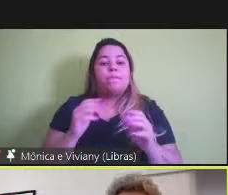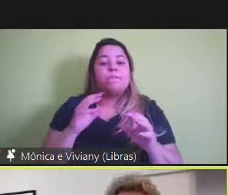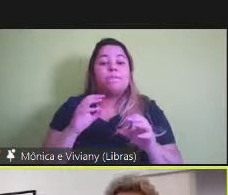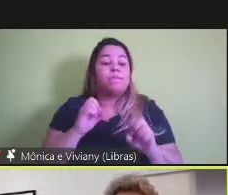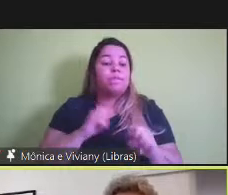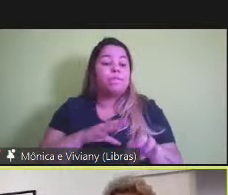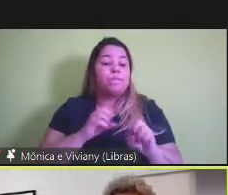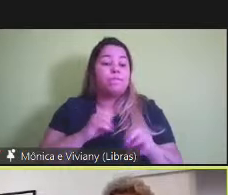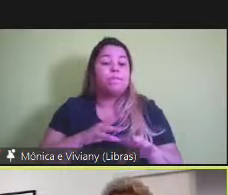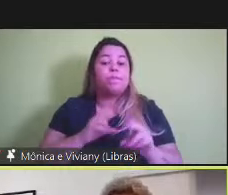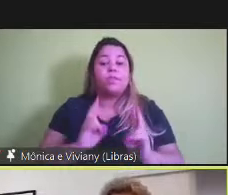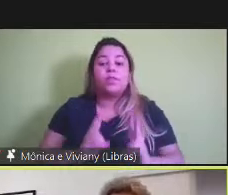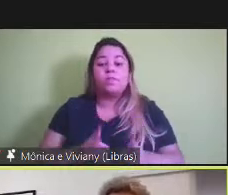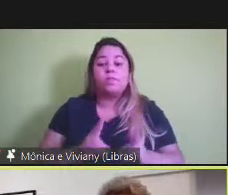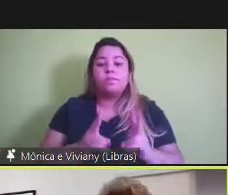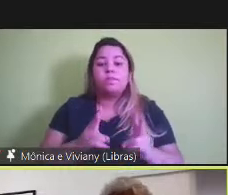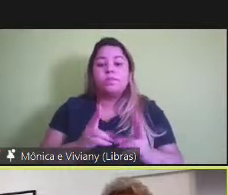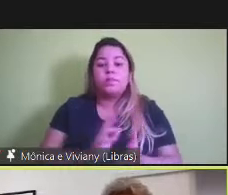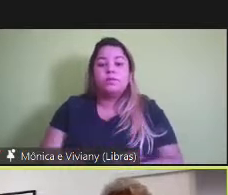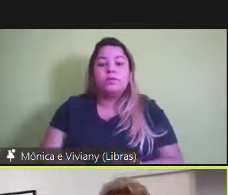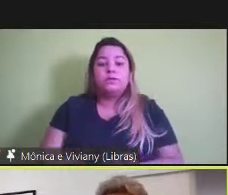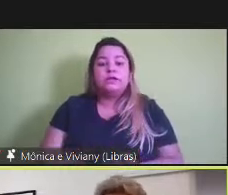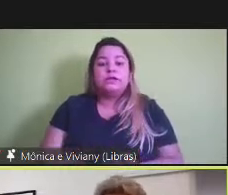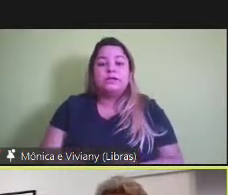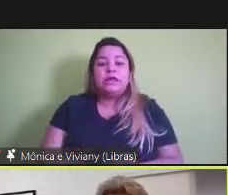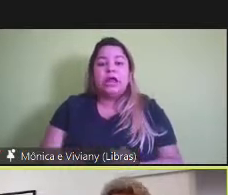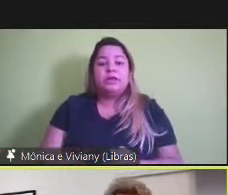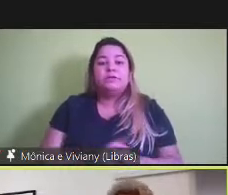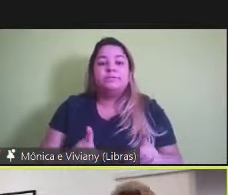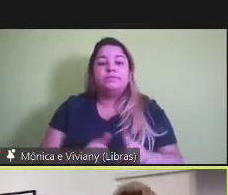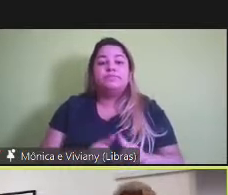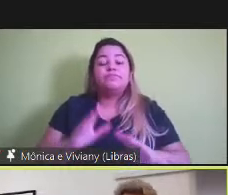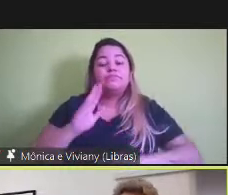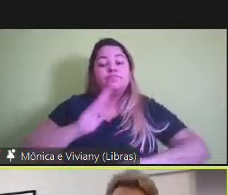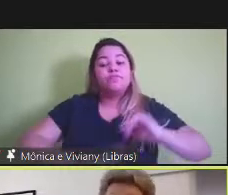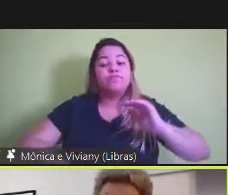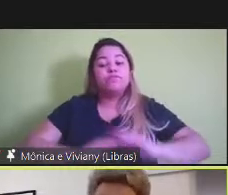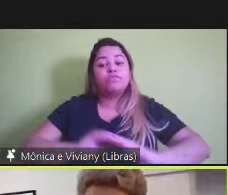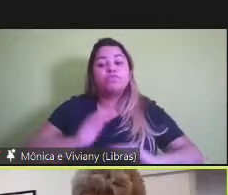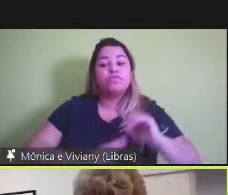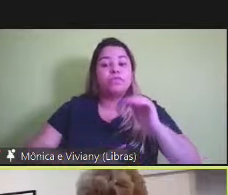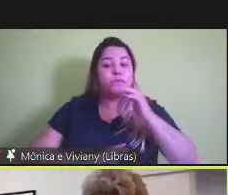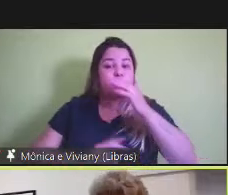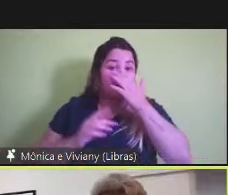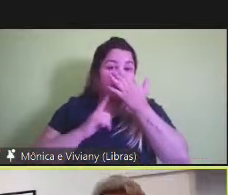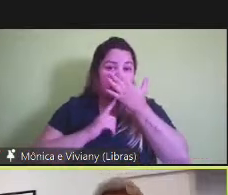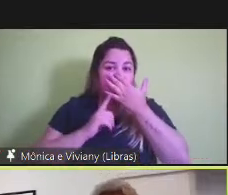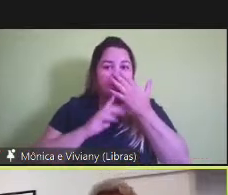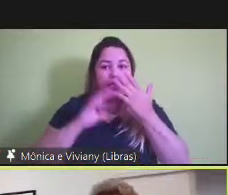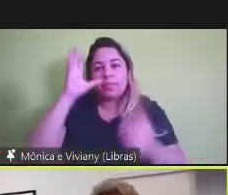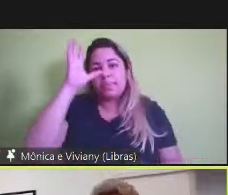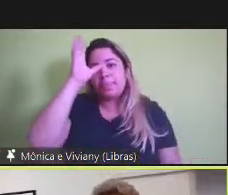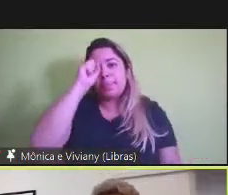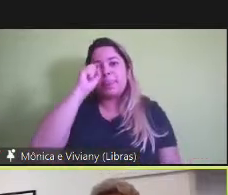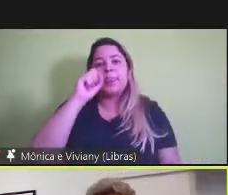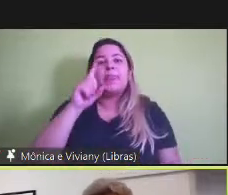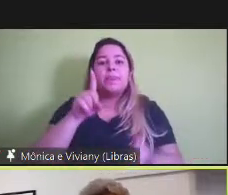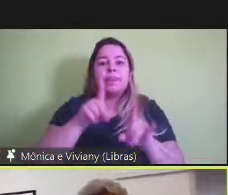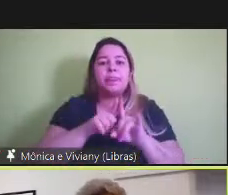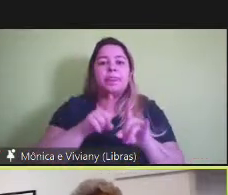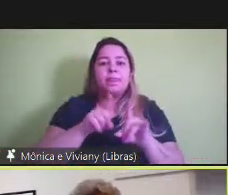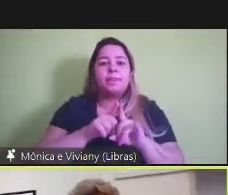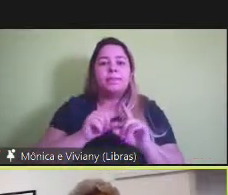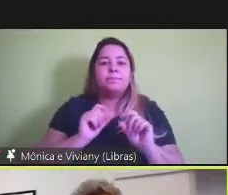explicit and also in the professionals in the different areas that